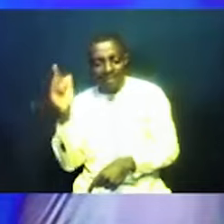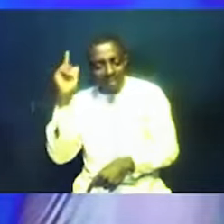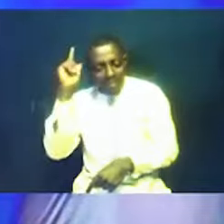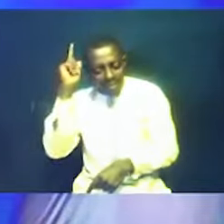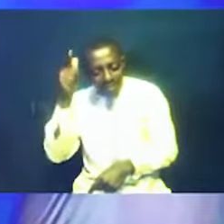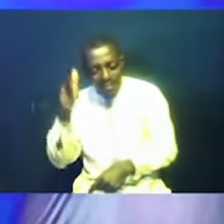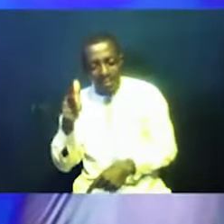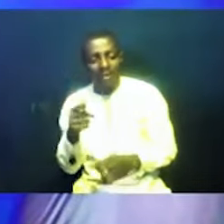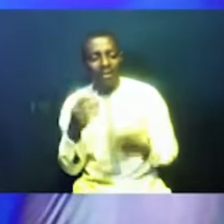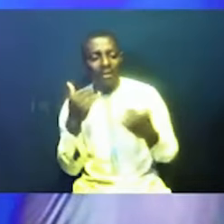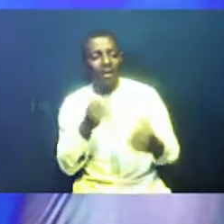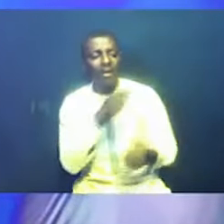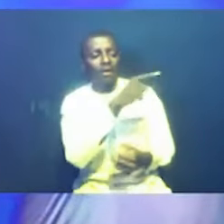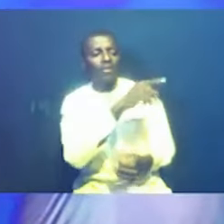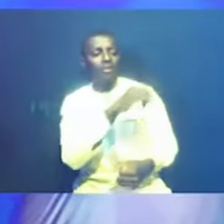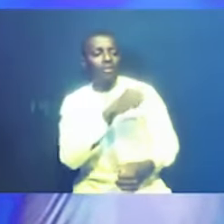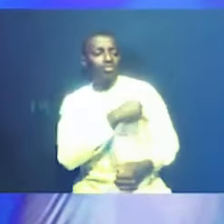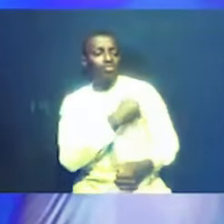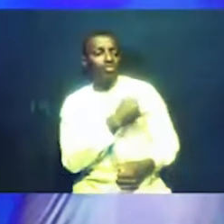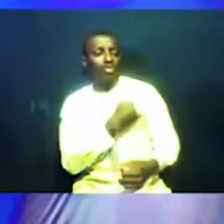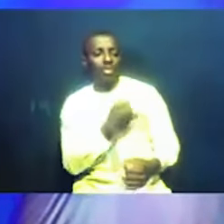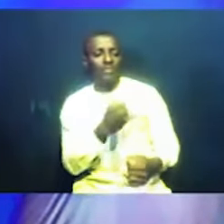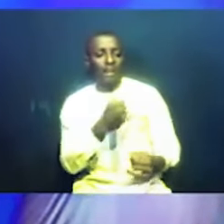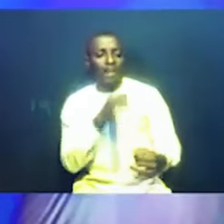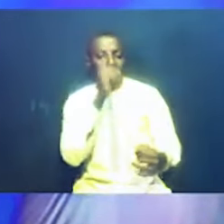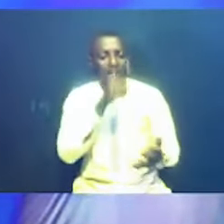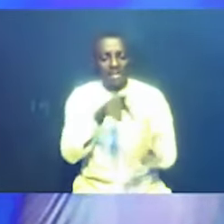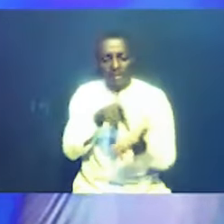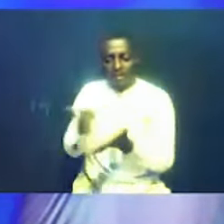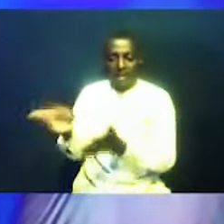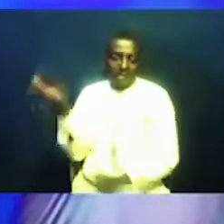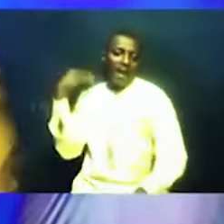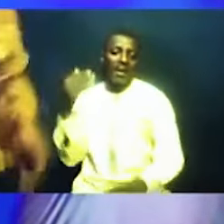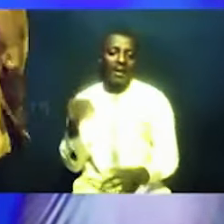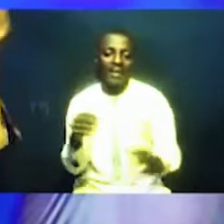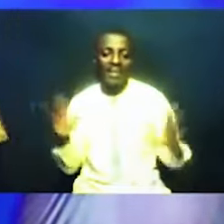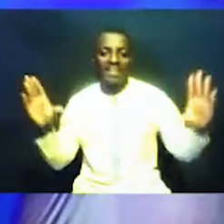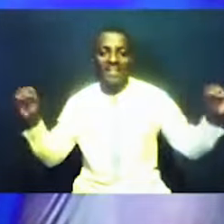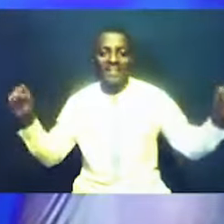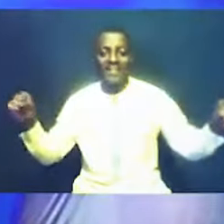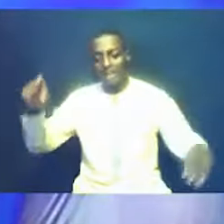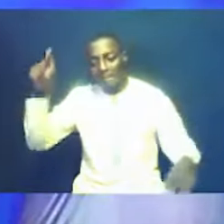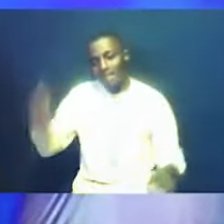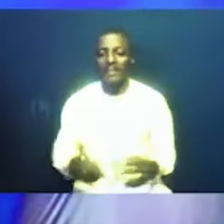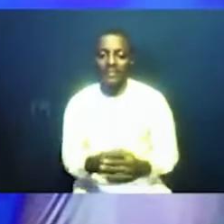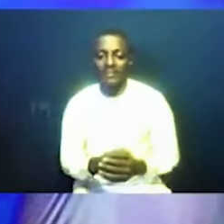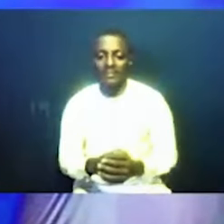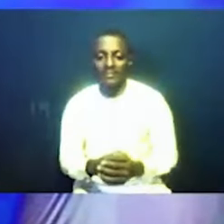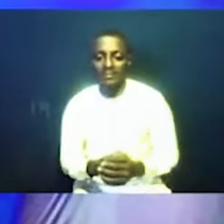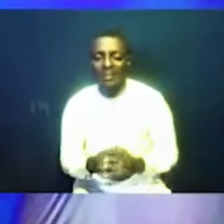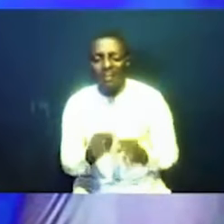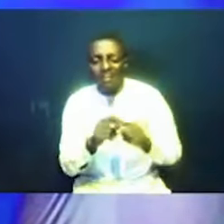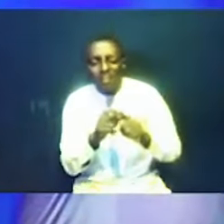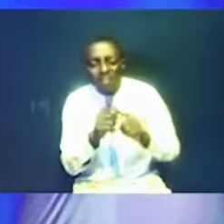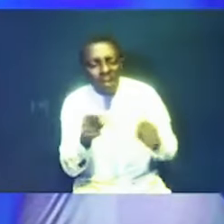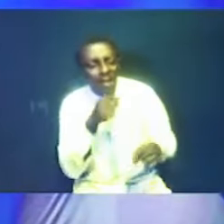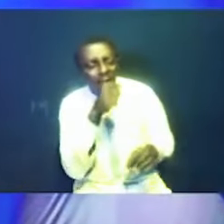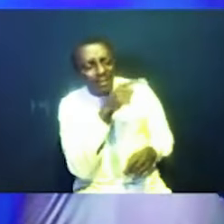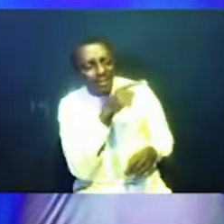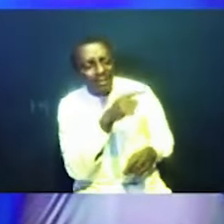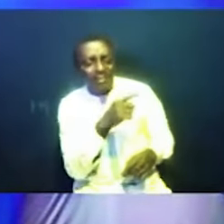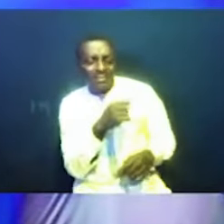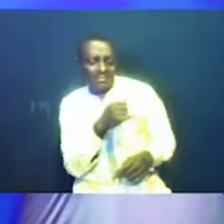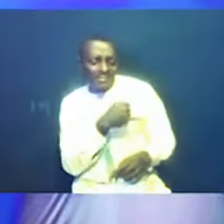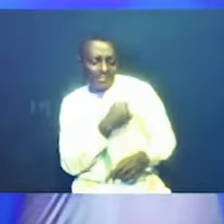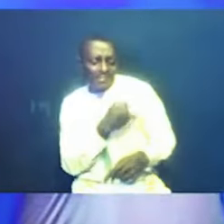was to pay back. And he said, "Obetia won sabone no soka." But his head was fighting his heart. And so na